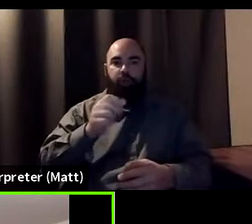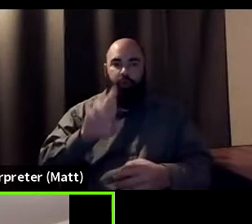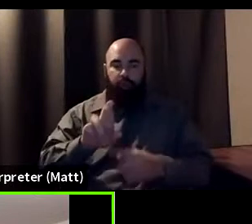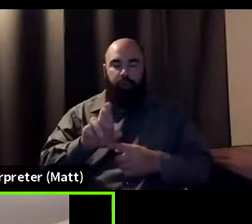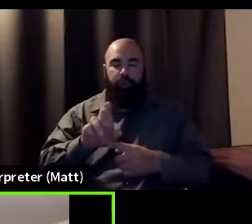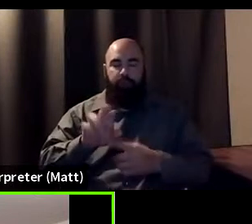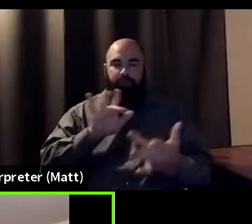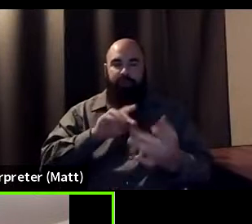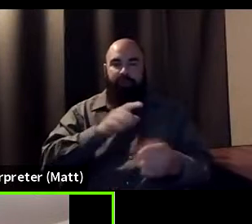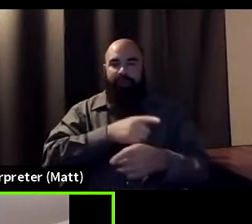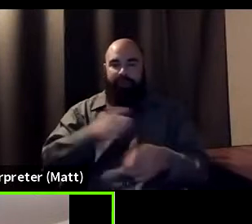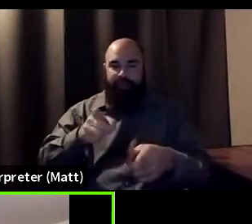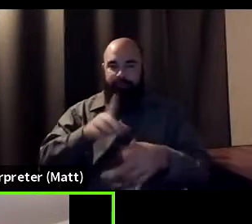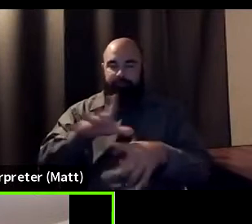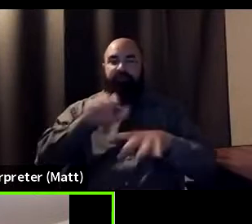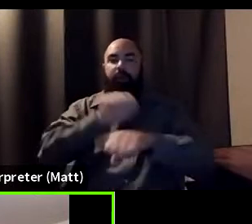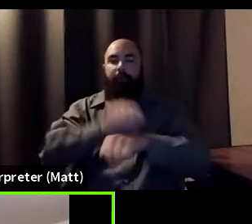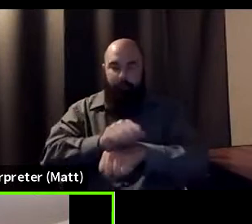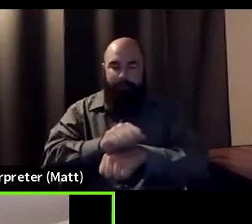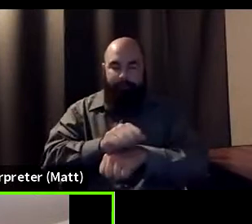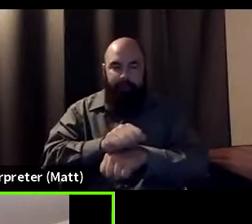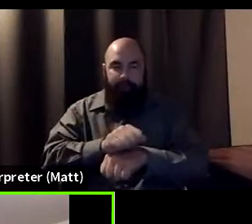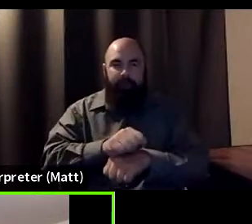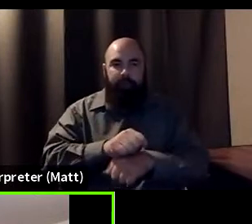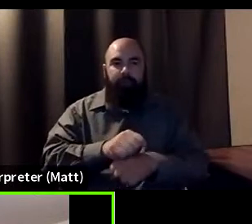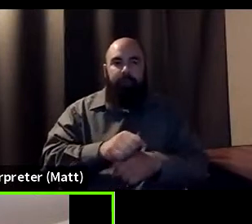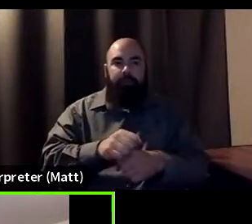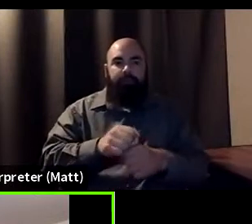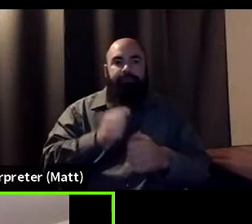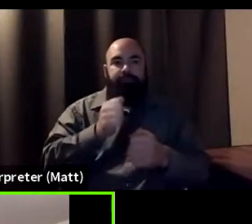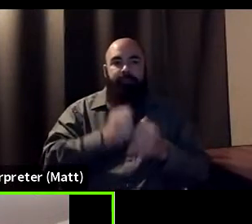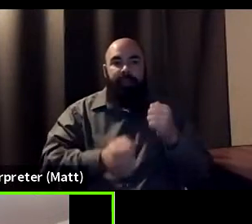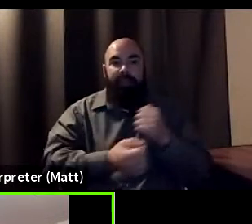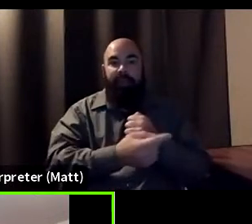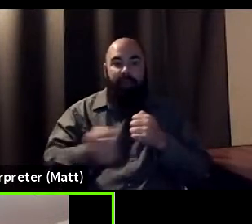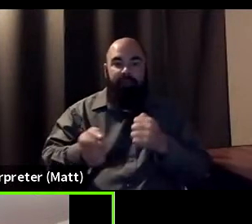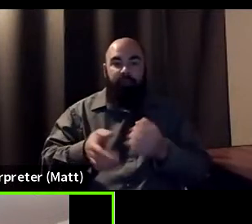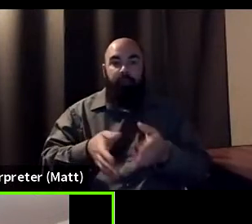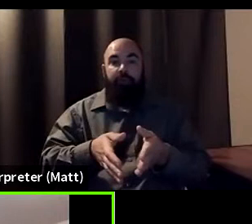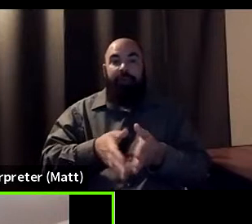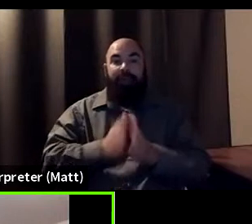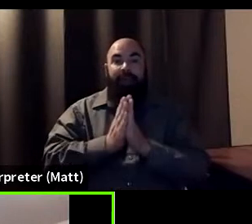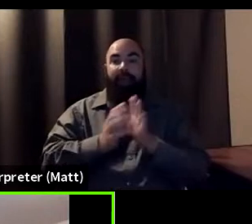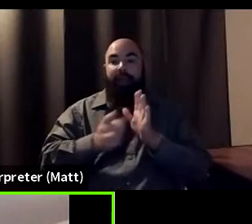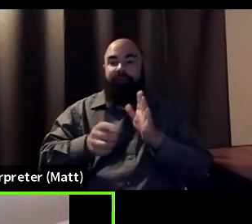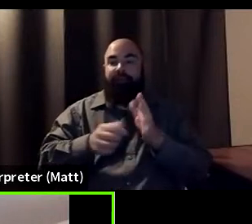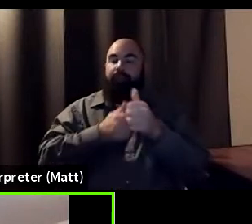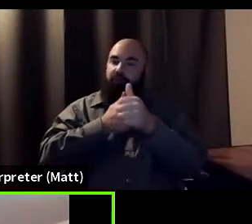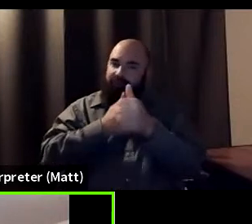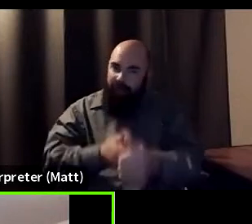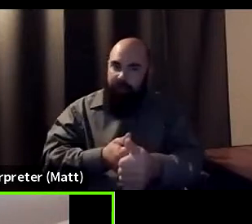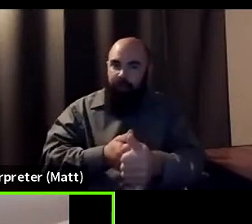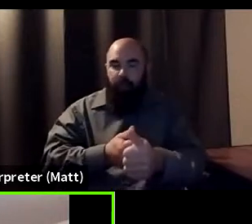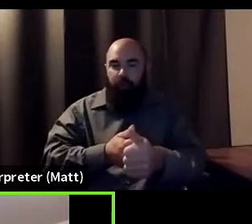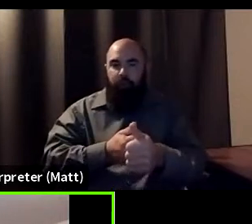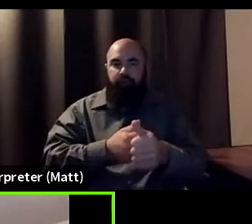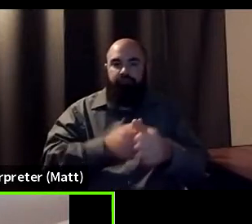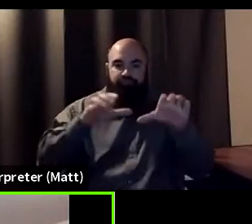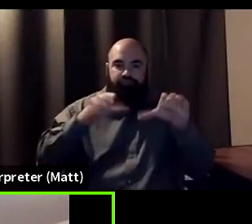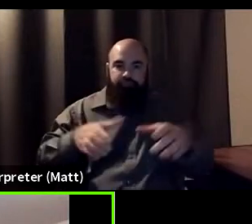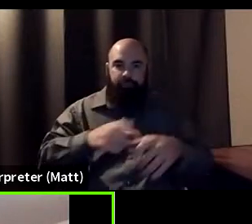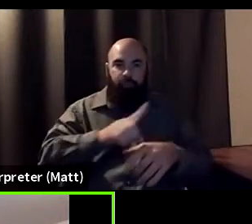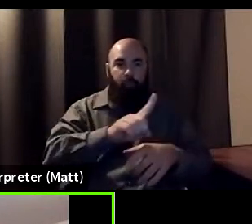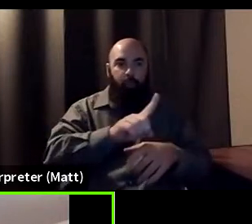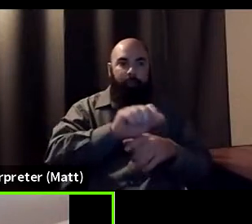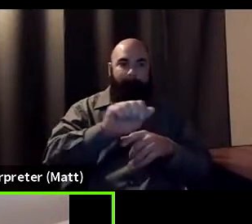them. Everyone has asked them and they're to try to abide by the same prioritization, that they stay within